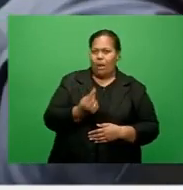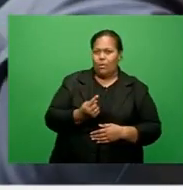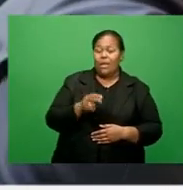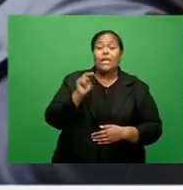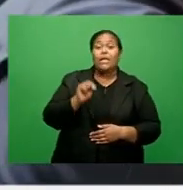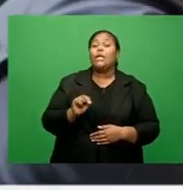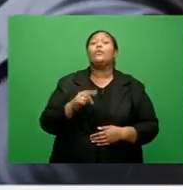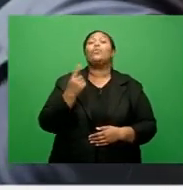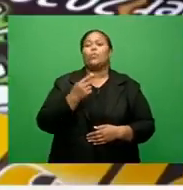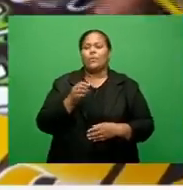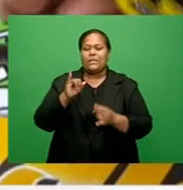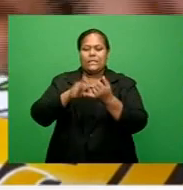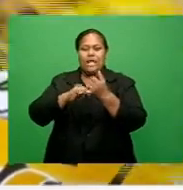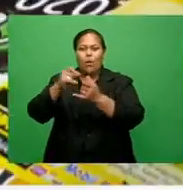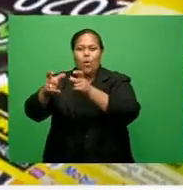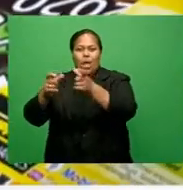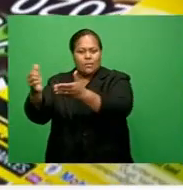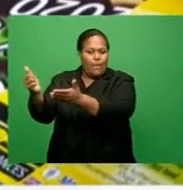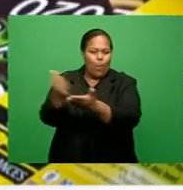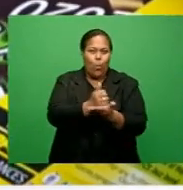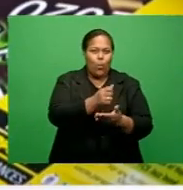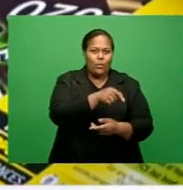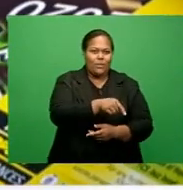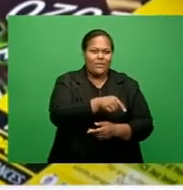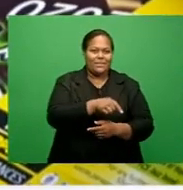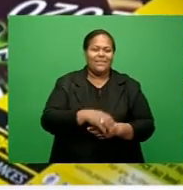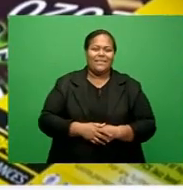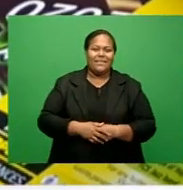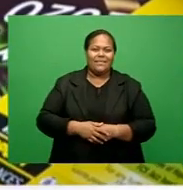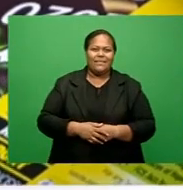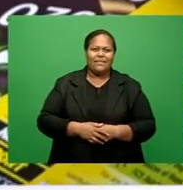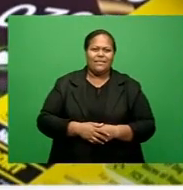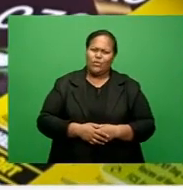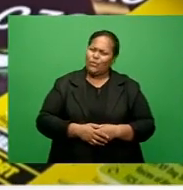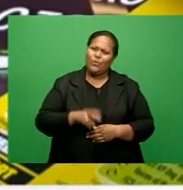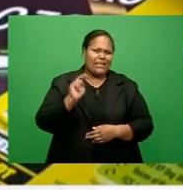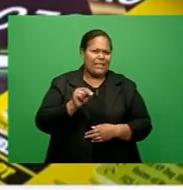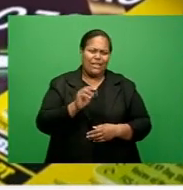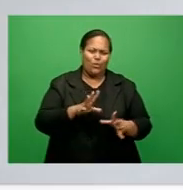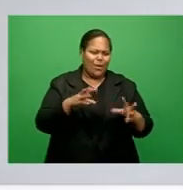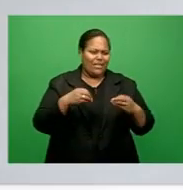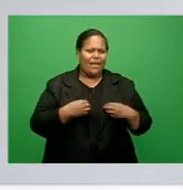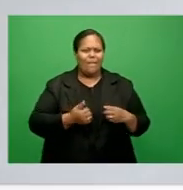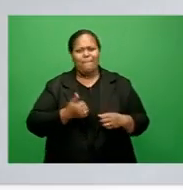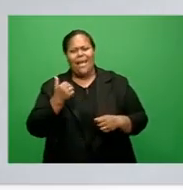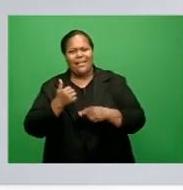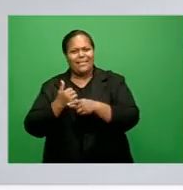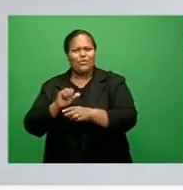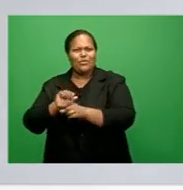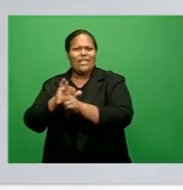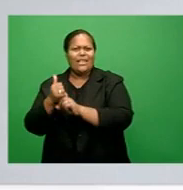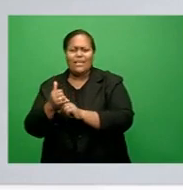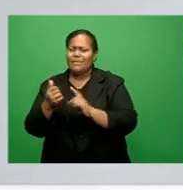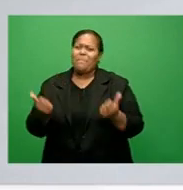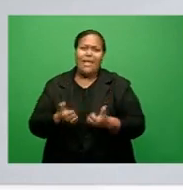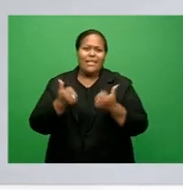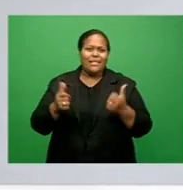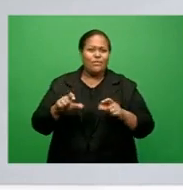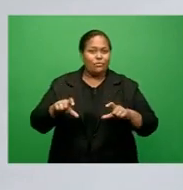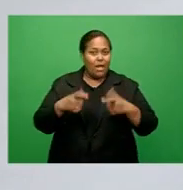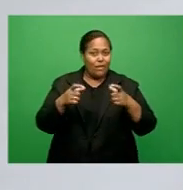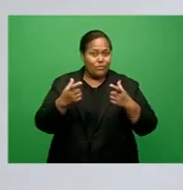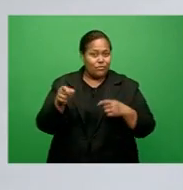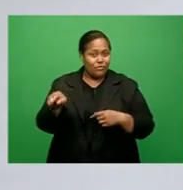from the stakeholders. They have completed their term and walked back into the society. There are so many challenges, social